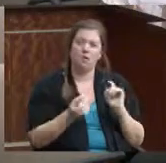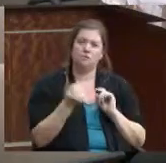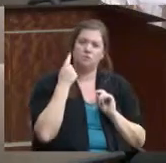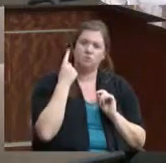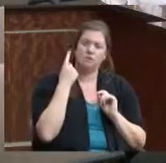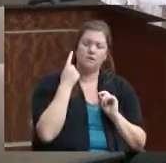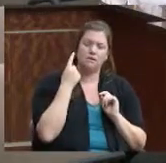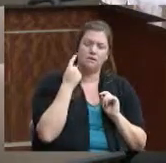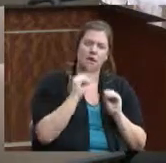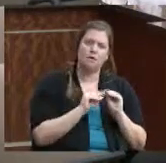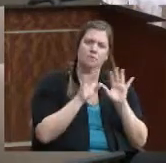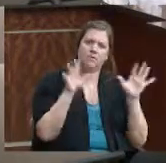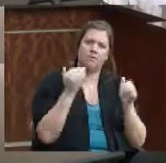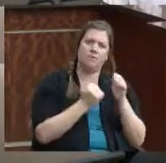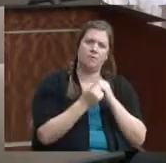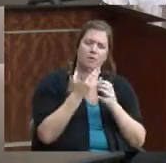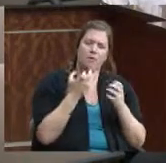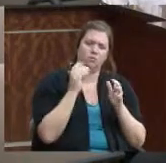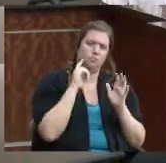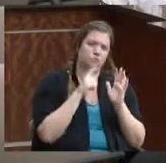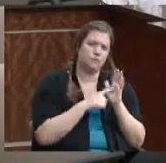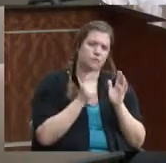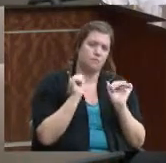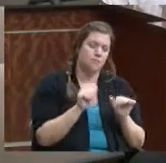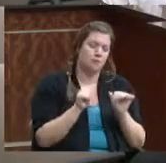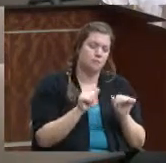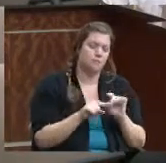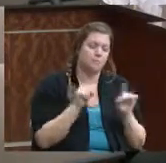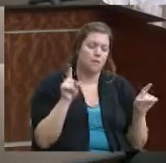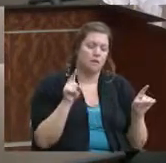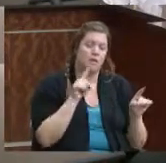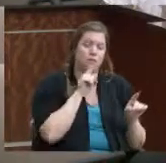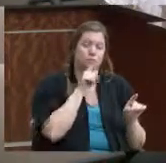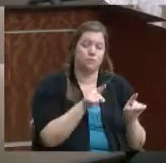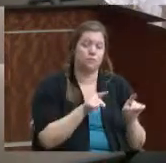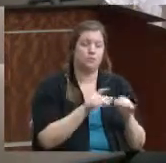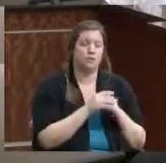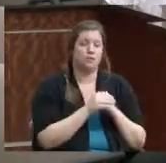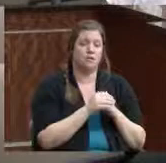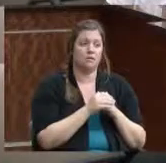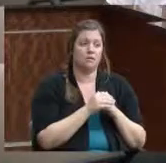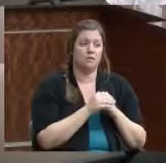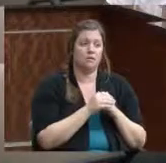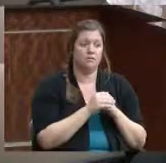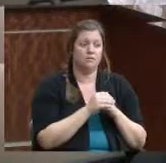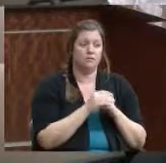understand. Obviously, everybody wants as much notice as possible. But the truth of the matter is